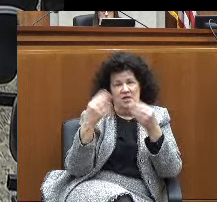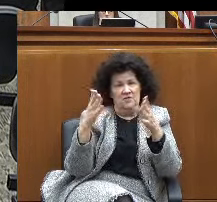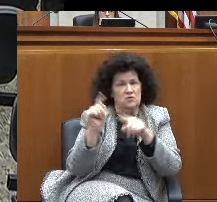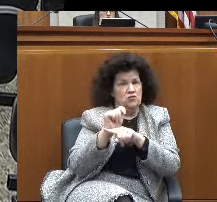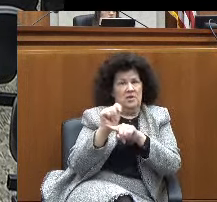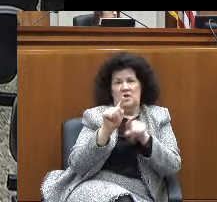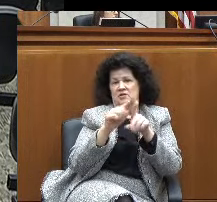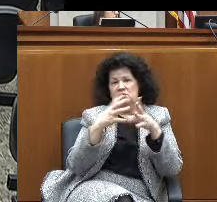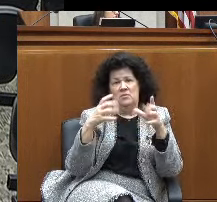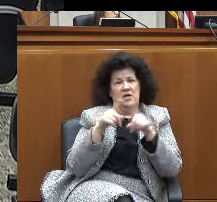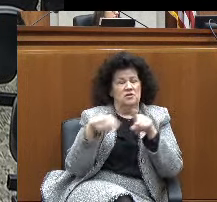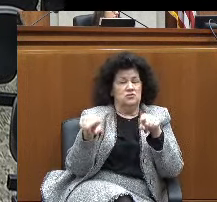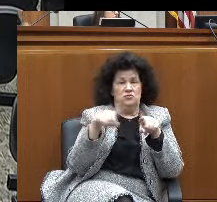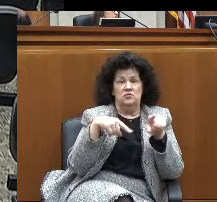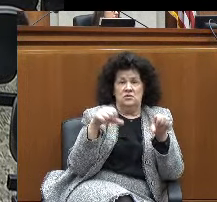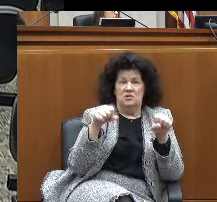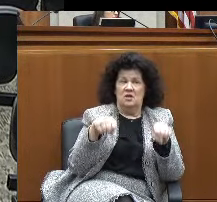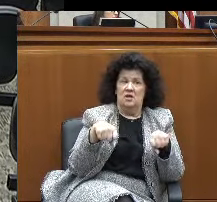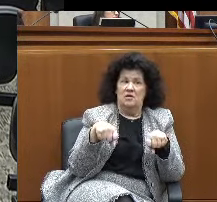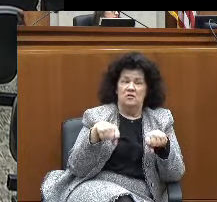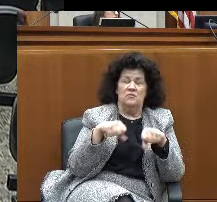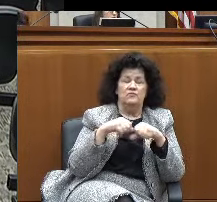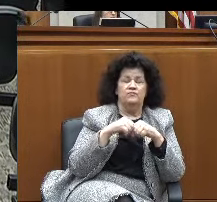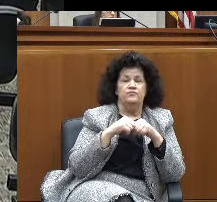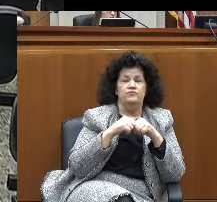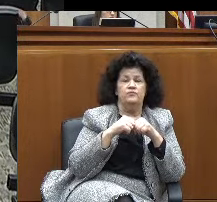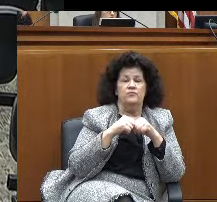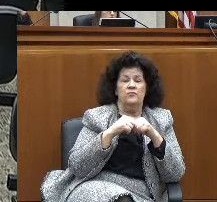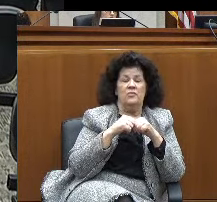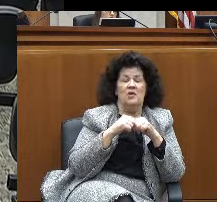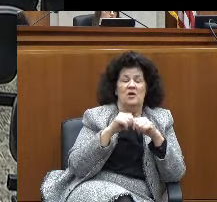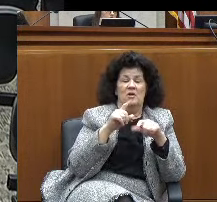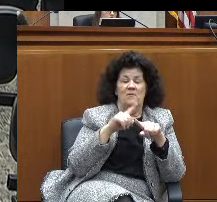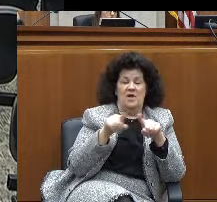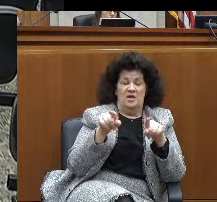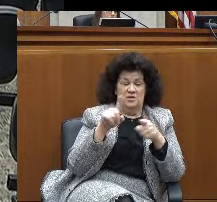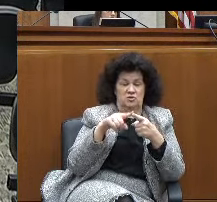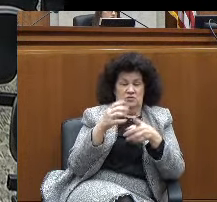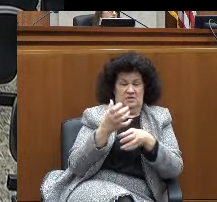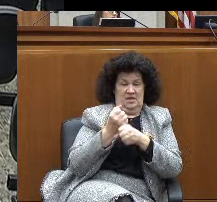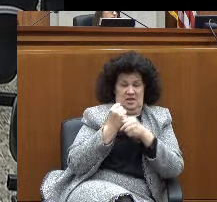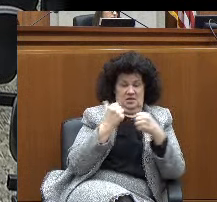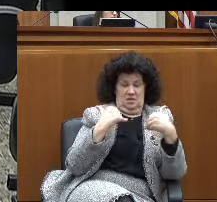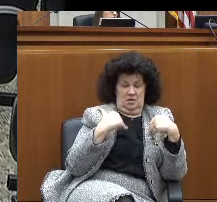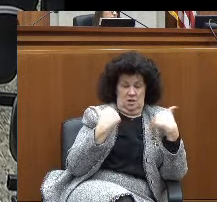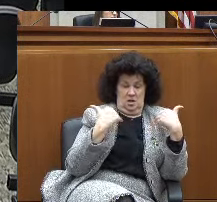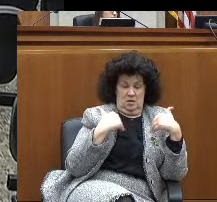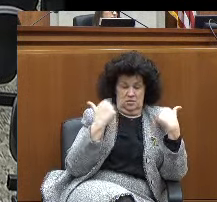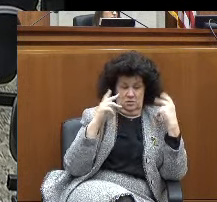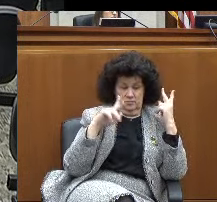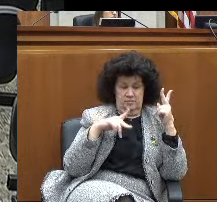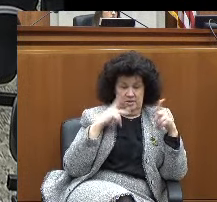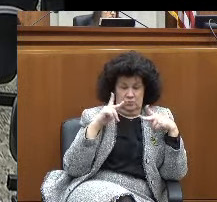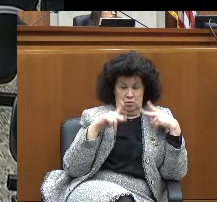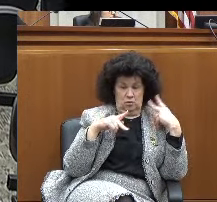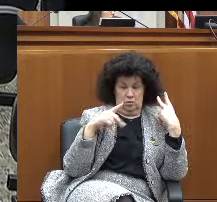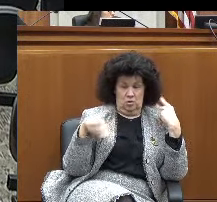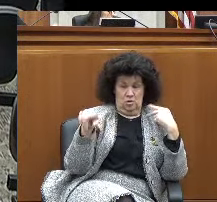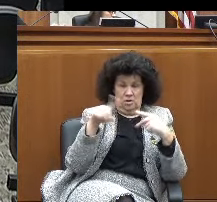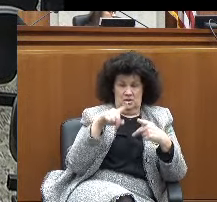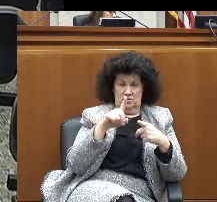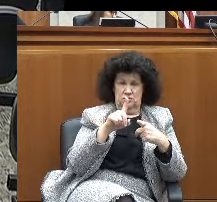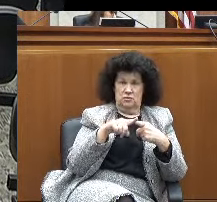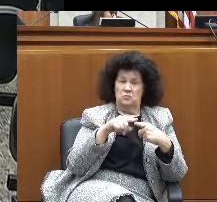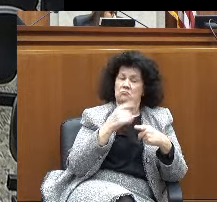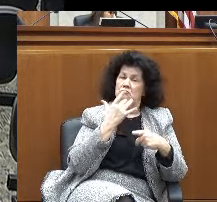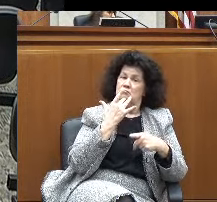as you can, not that you can't do more, but getting young people to choose